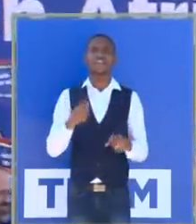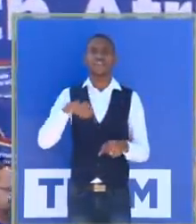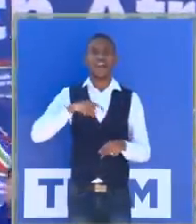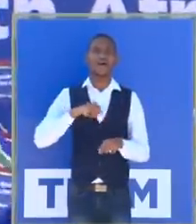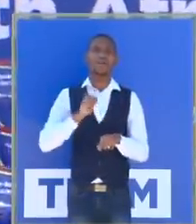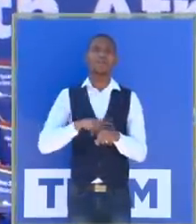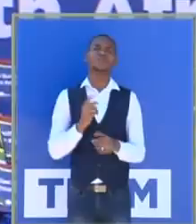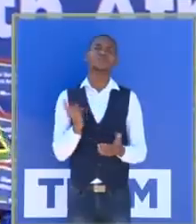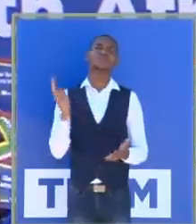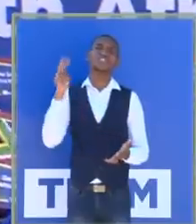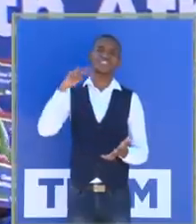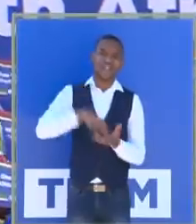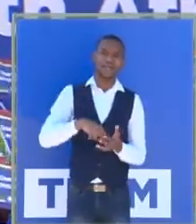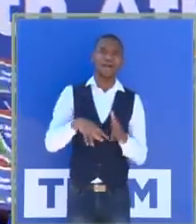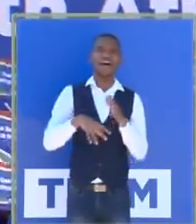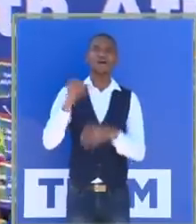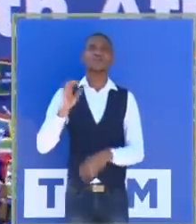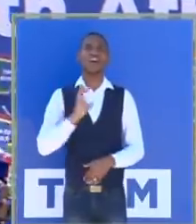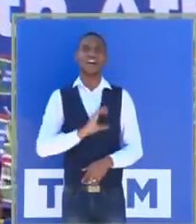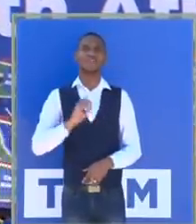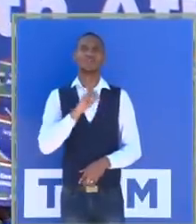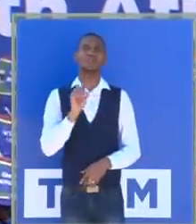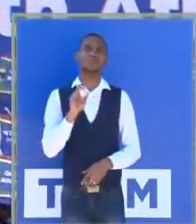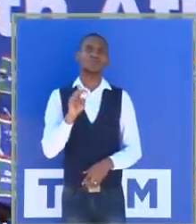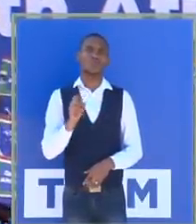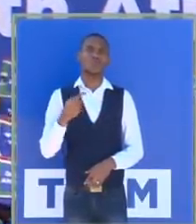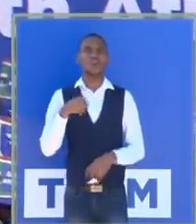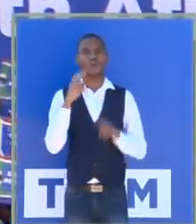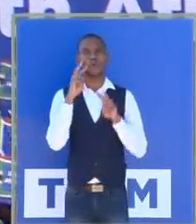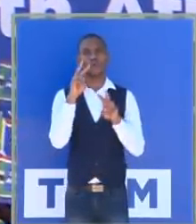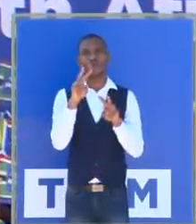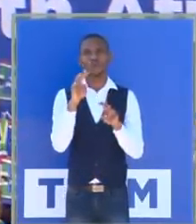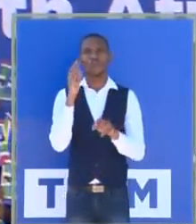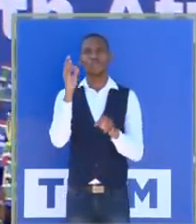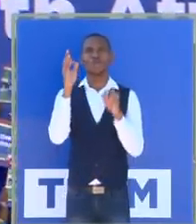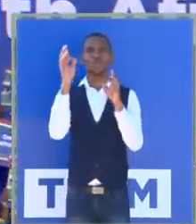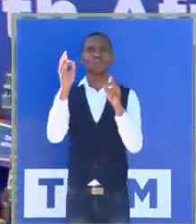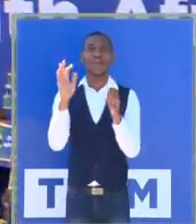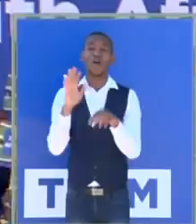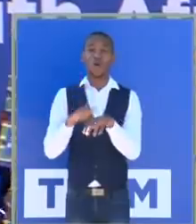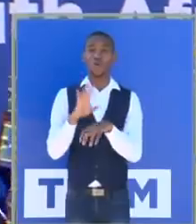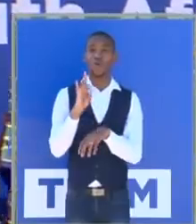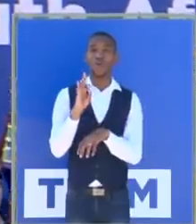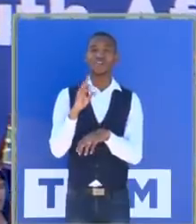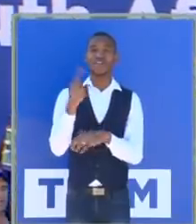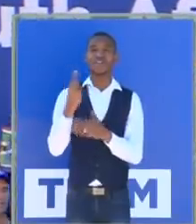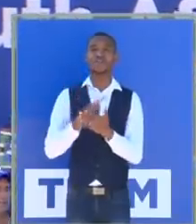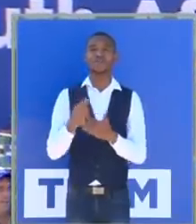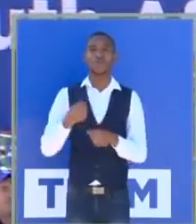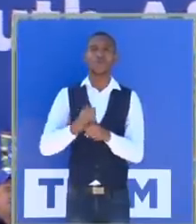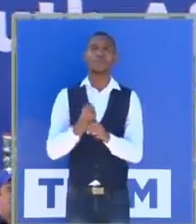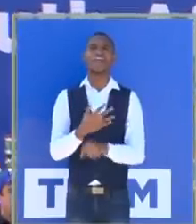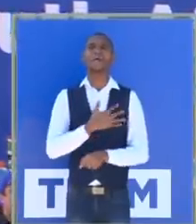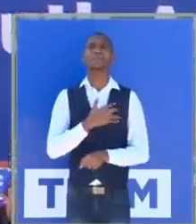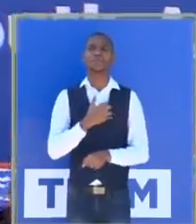to step out of our comfort zone. We're going to look to the future now. And on Wednesday, we're going to make a